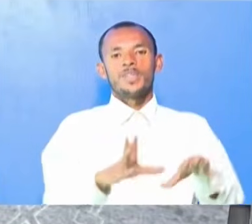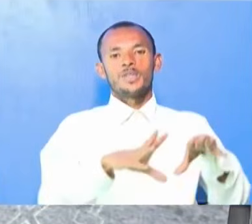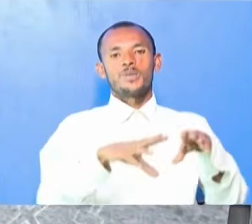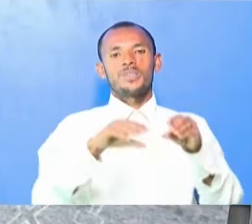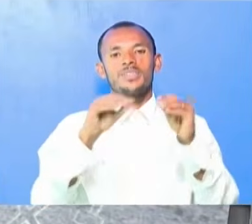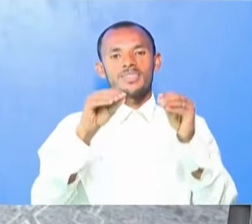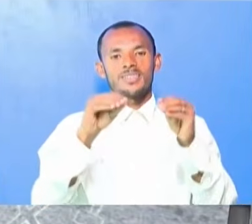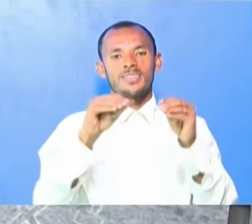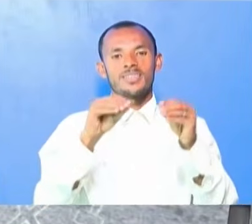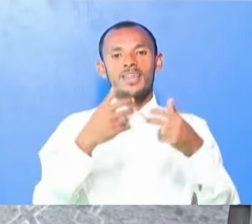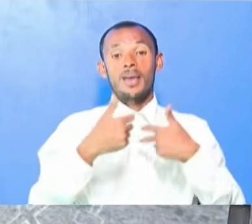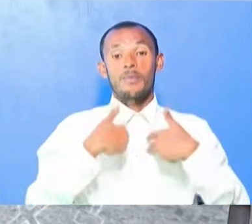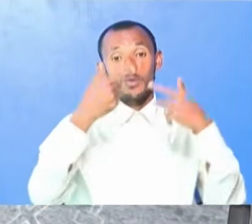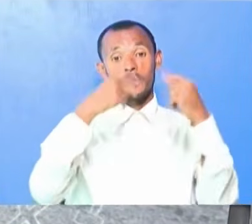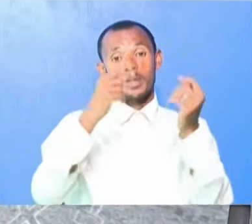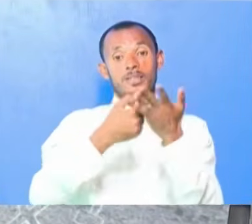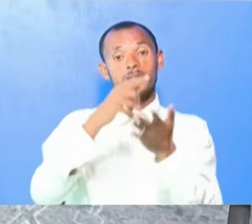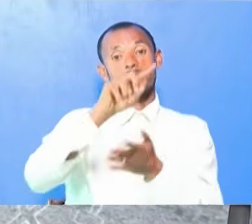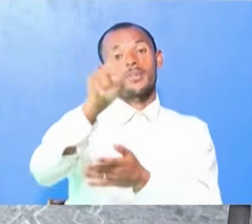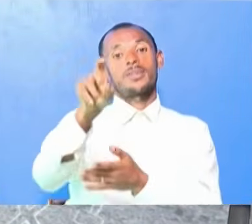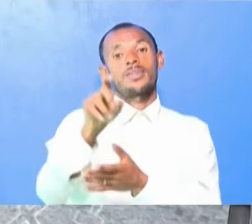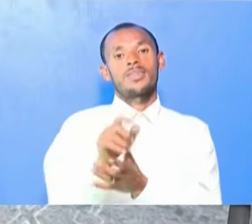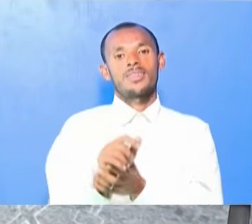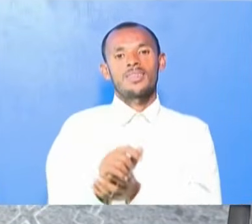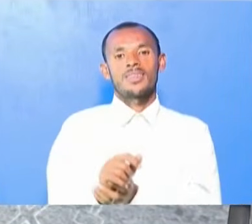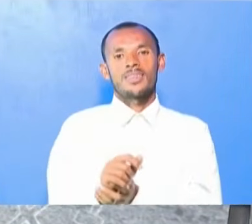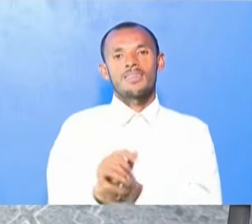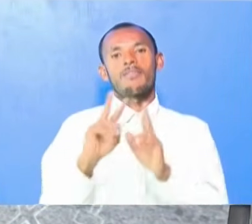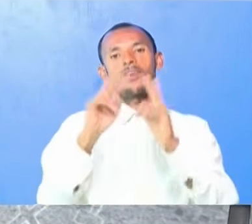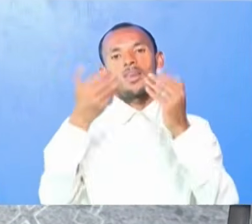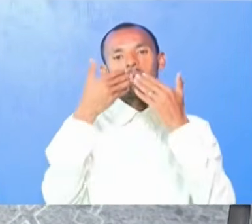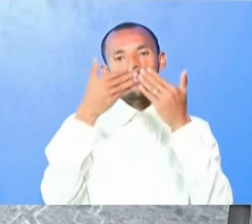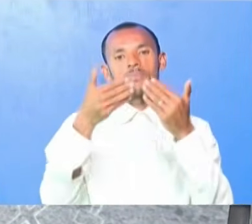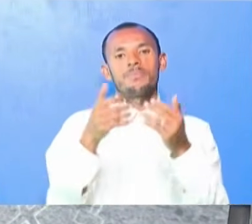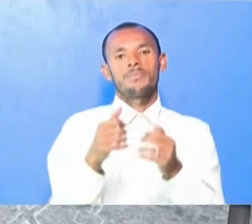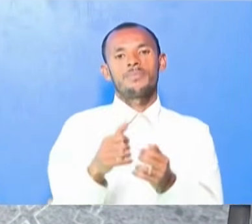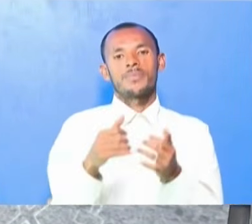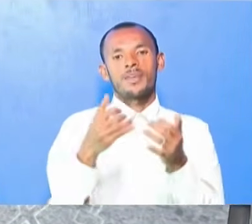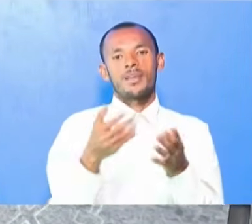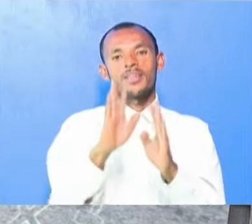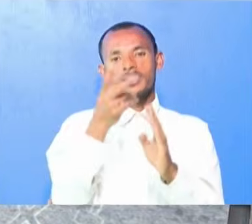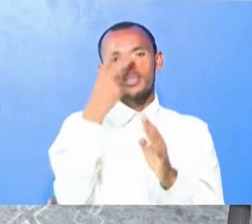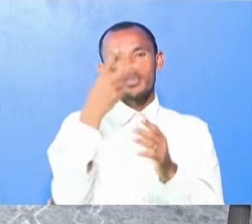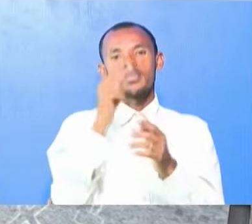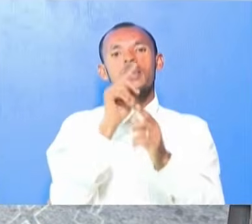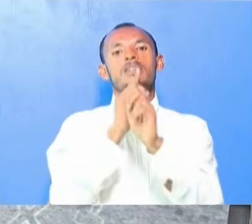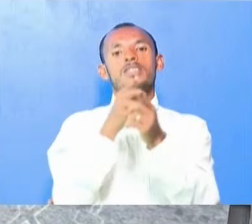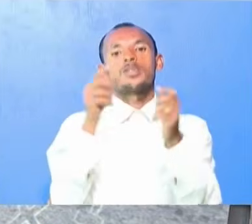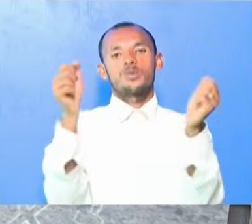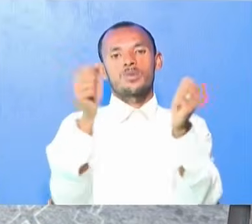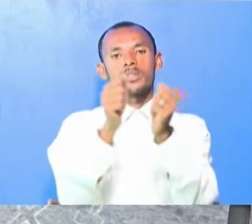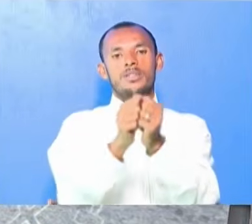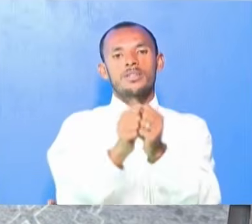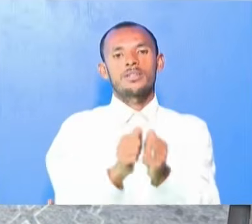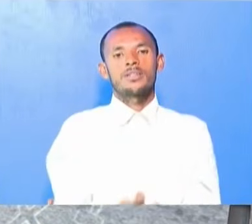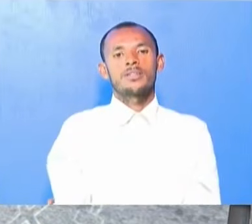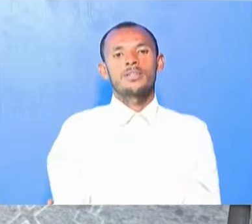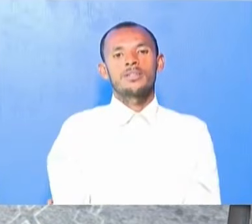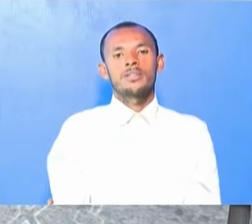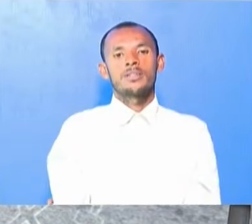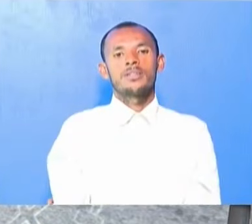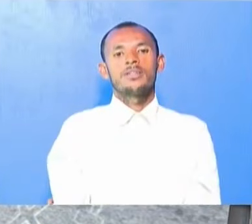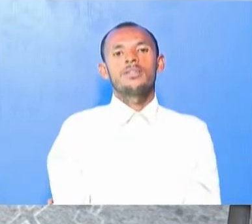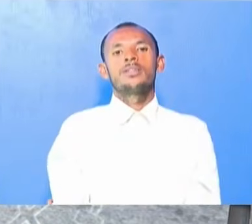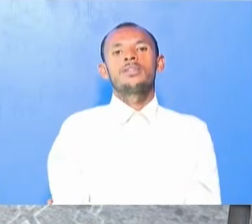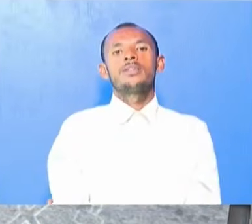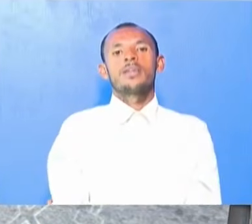Students, have you tried the question? Very good. Let's see the answer together. Here